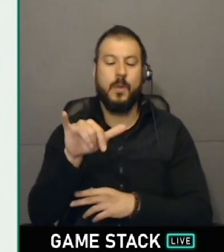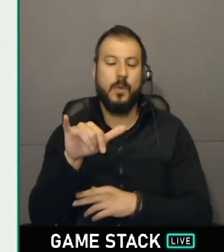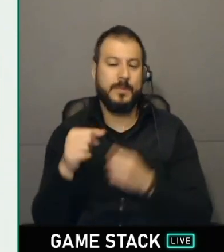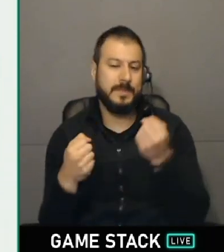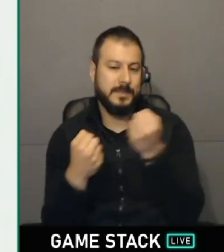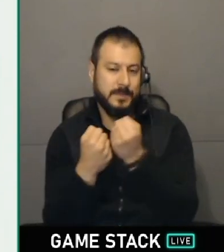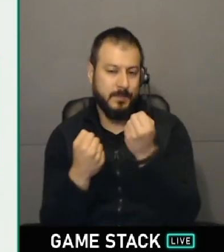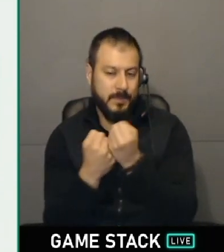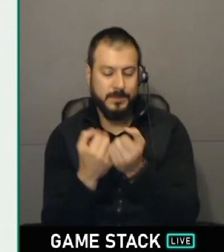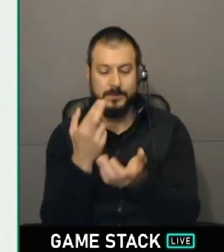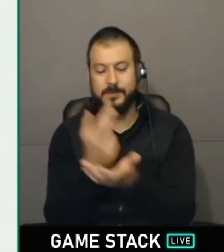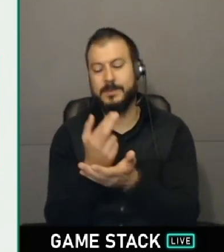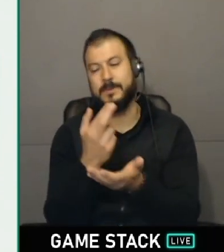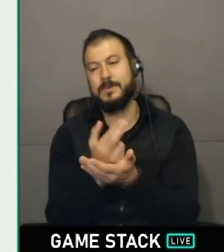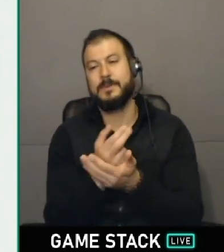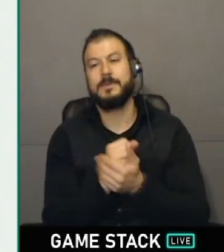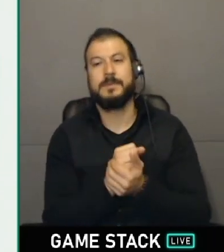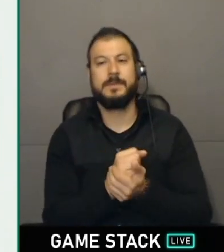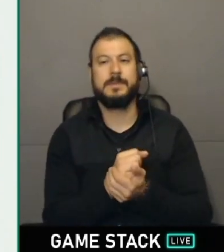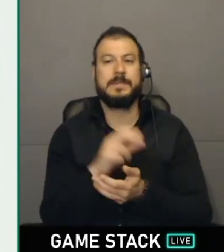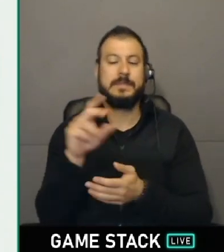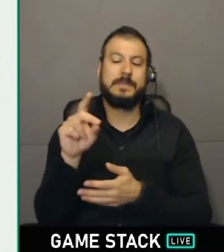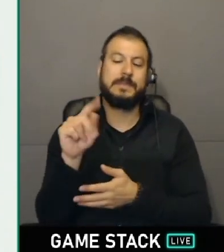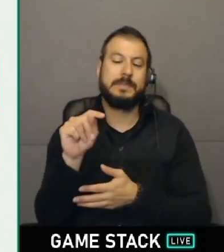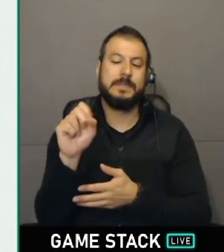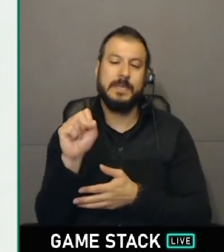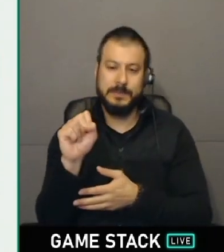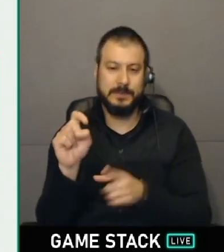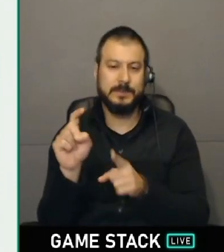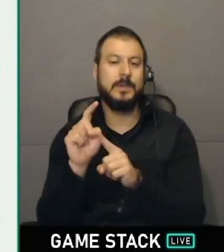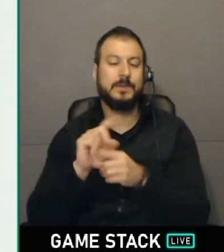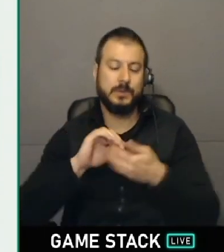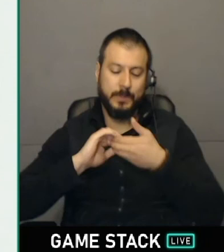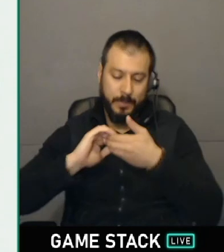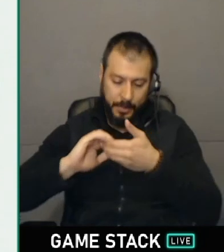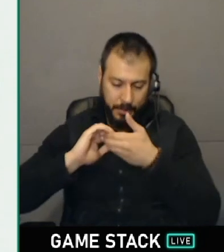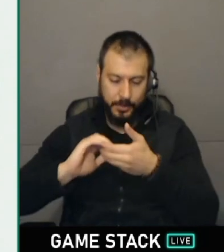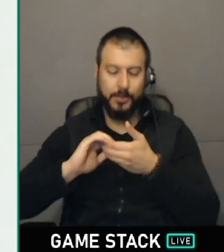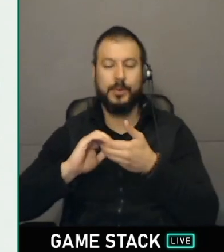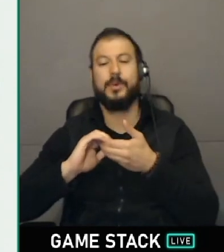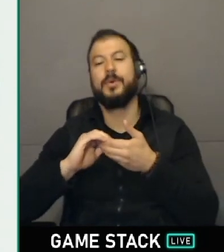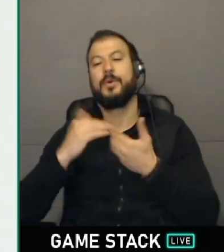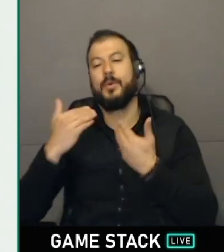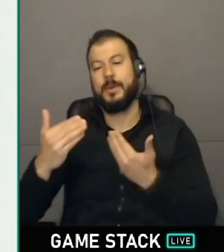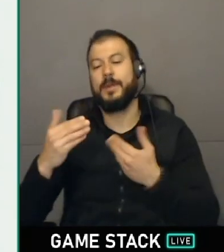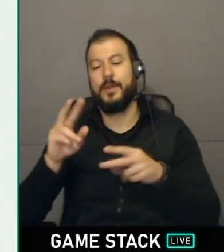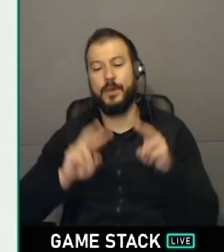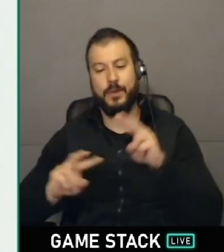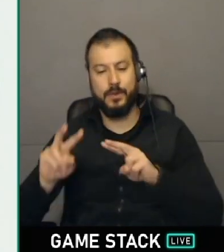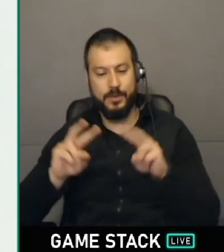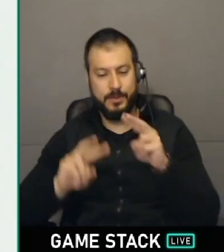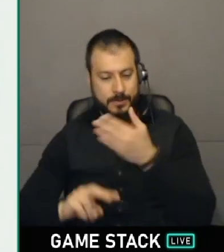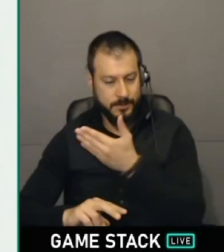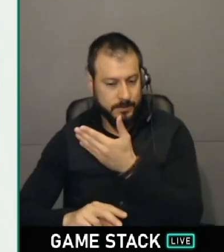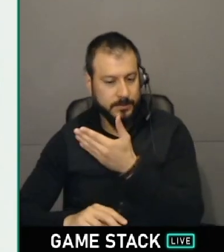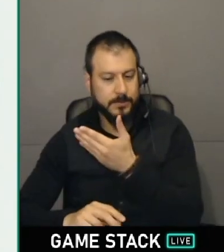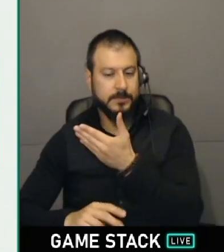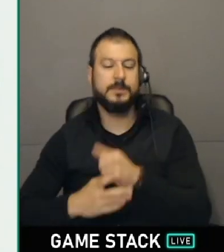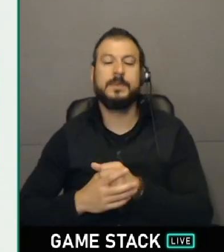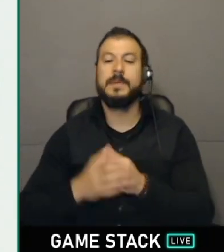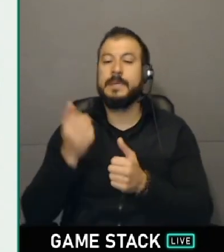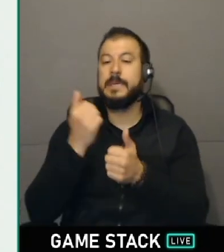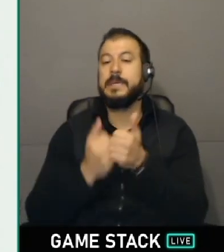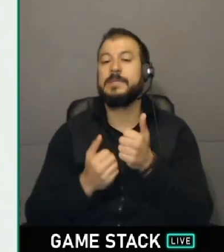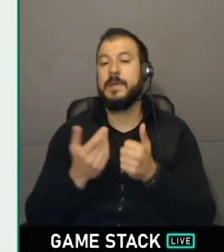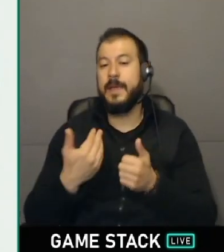resources. DTS is also a partner on the platform, so take a look at them. Each of them also has